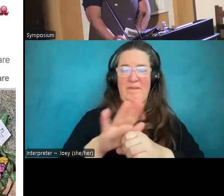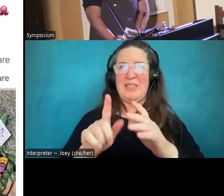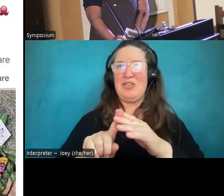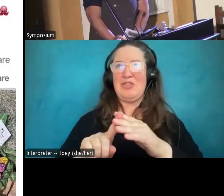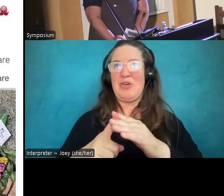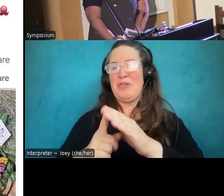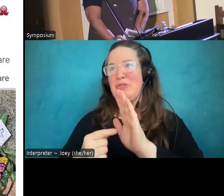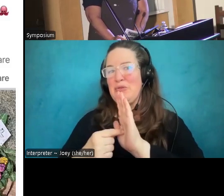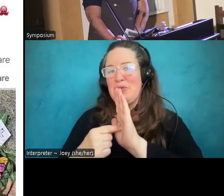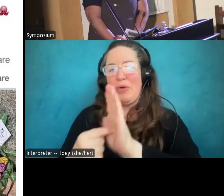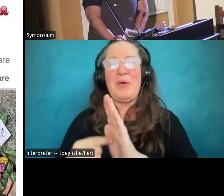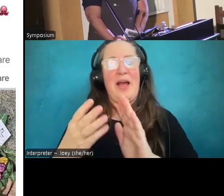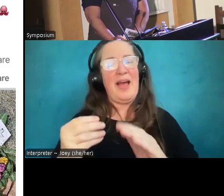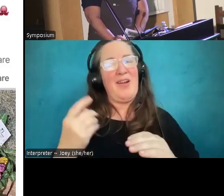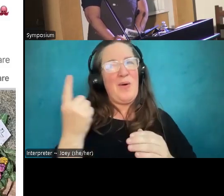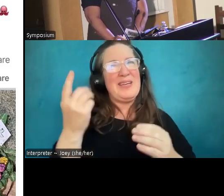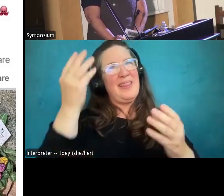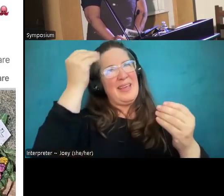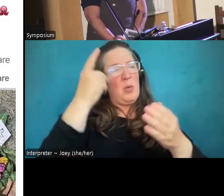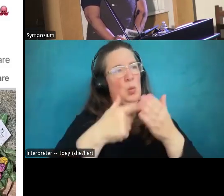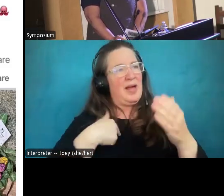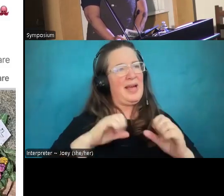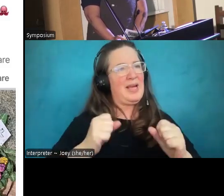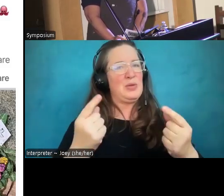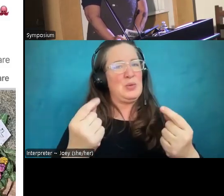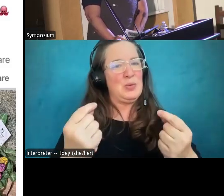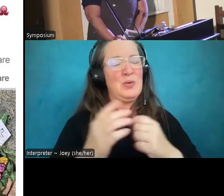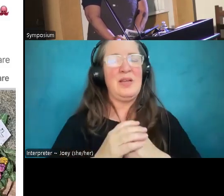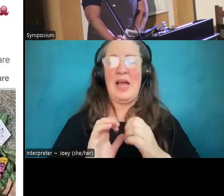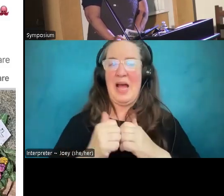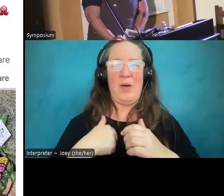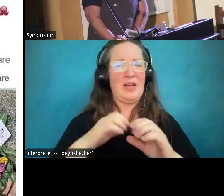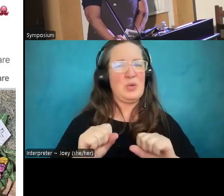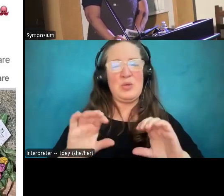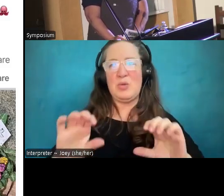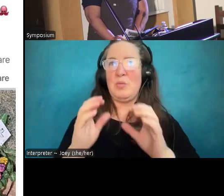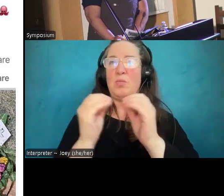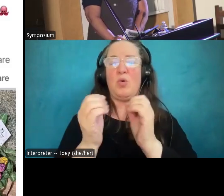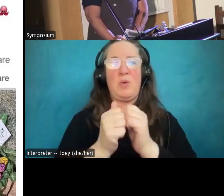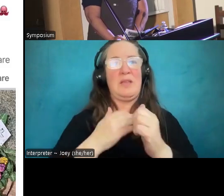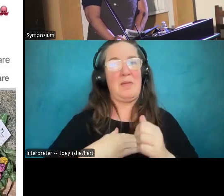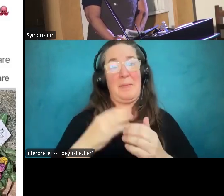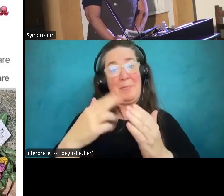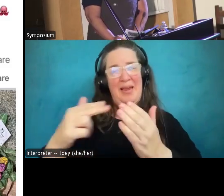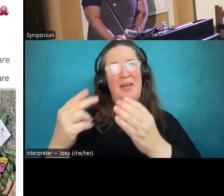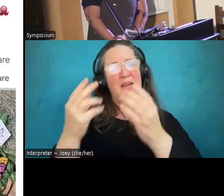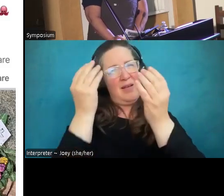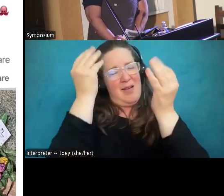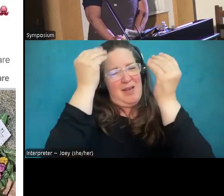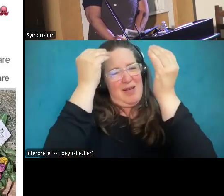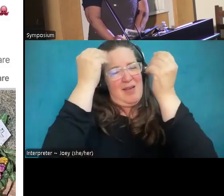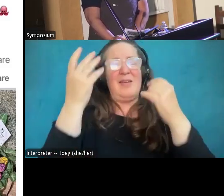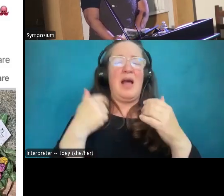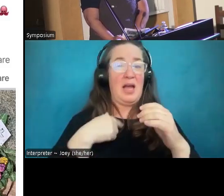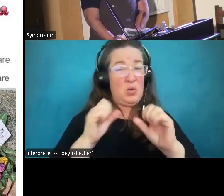mindset. So I started thinking about what I could do, how I could do more with my painting, and wondering, wow, could I actually